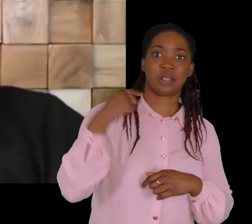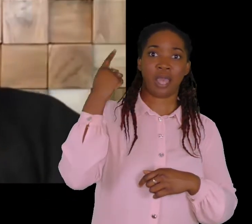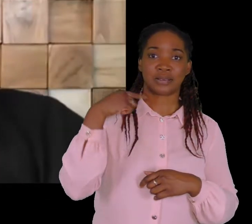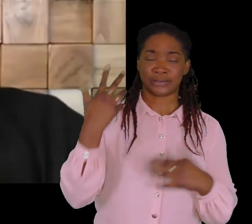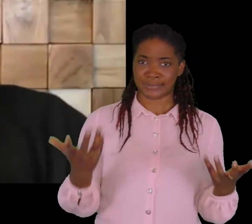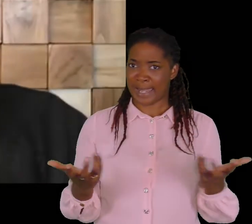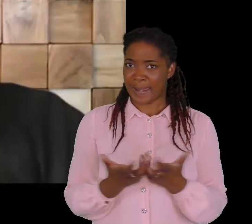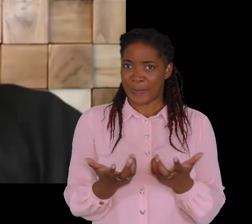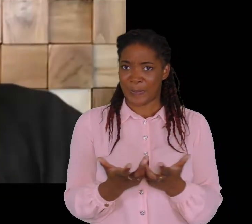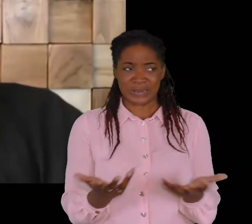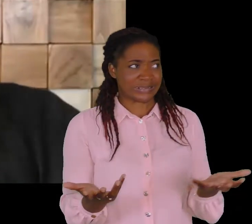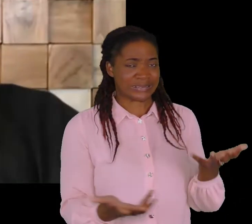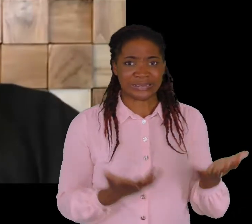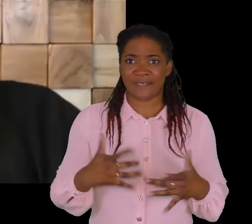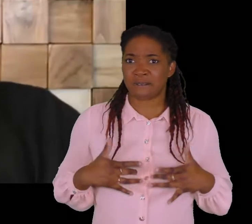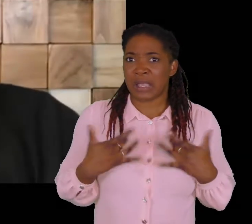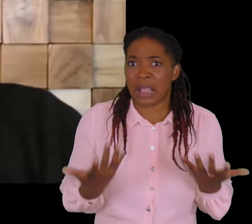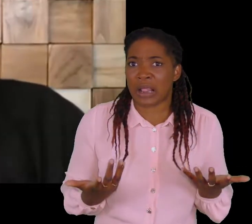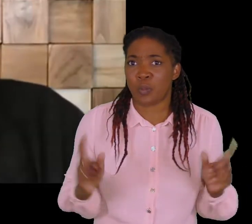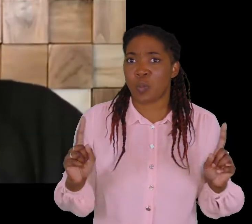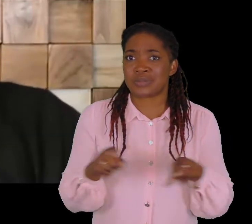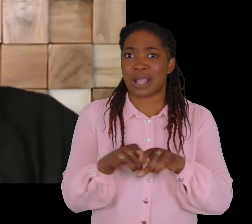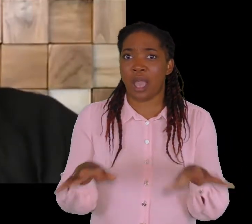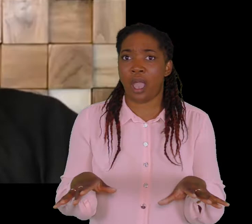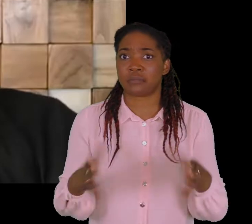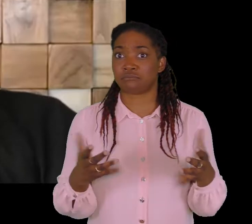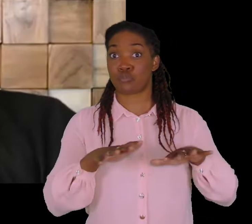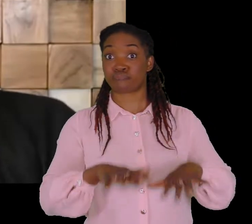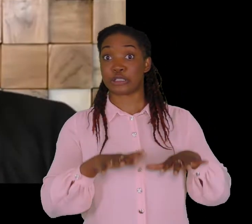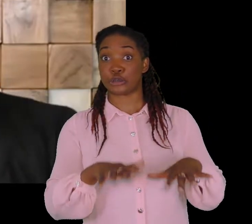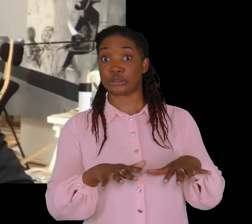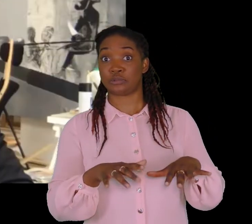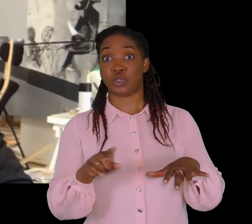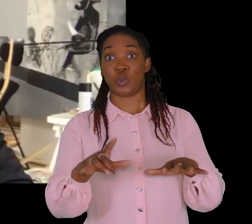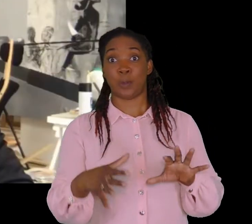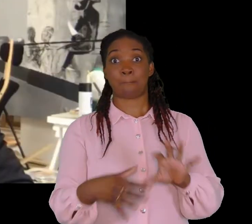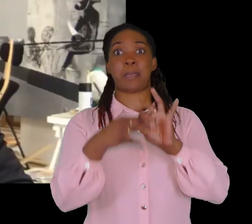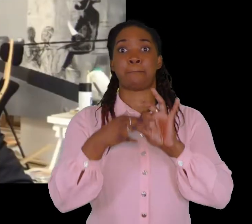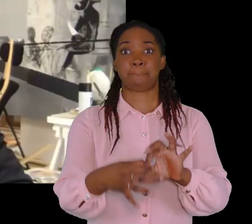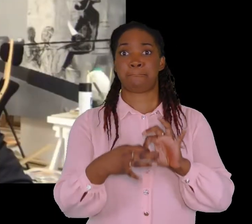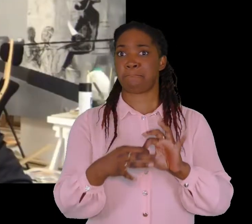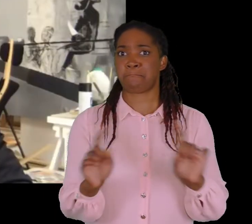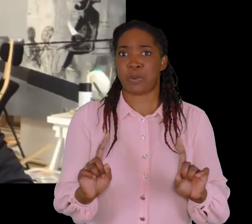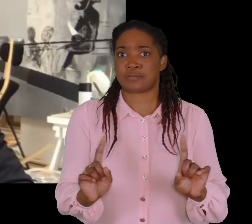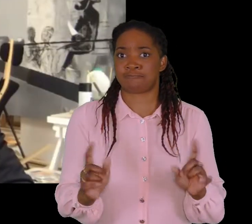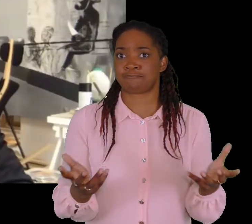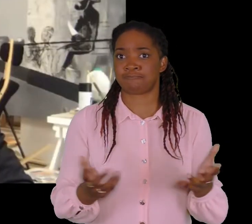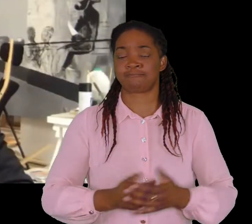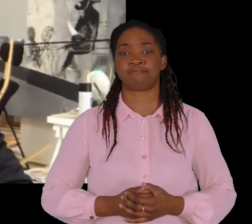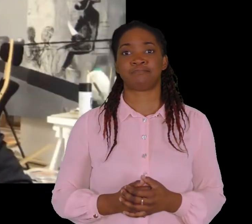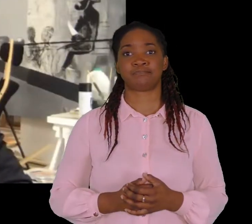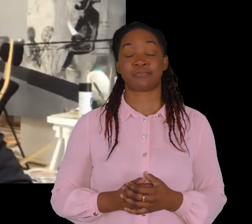of what was the Britain that you encountered when you came back, you know? The Britain I came to had a significant number